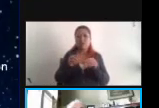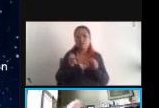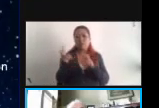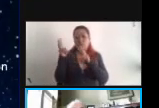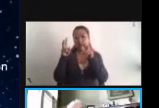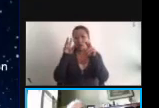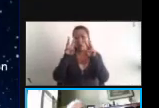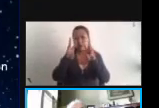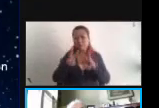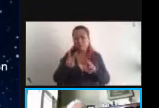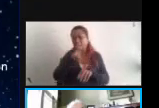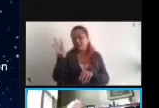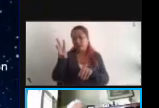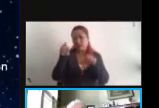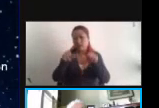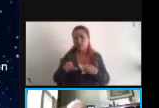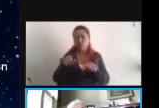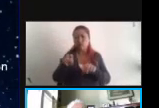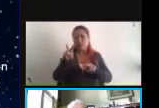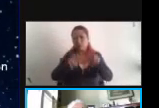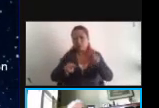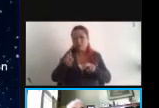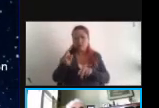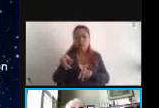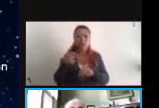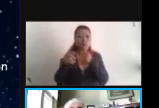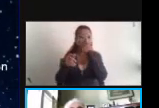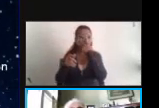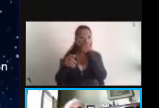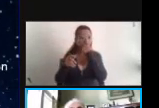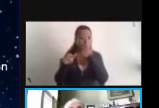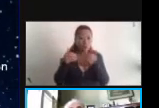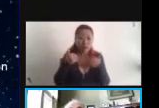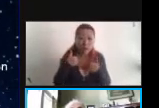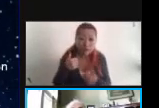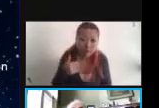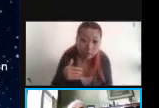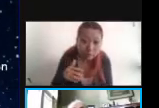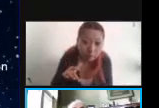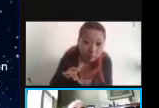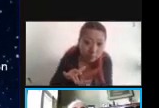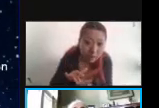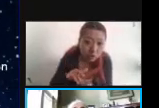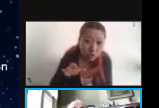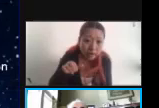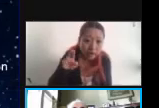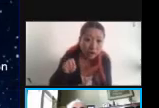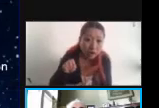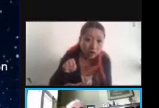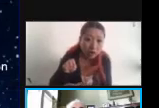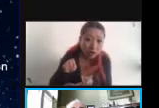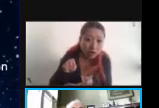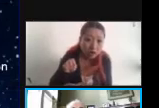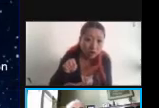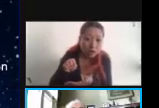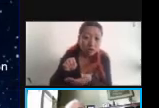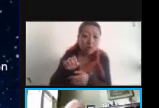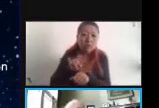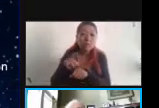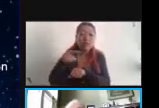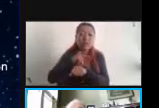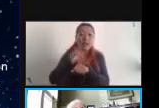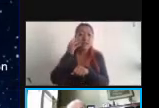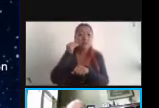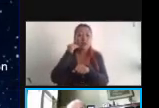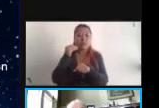there. One of the other key things here, we do have one that's called medical care and spaceflight experience. This basically tells you what a crew member experiences in the